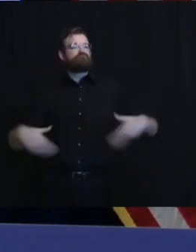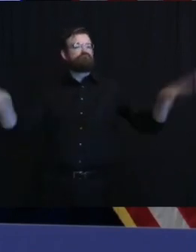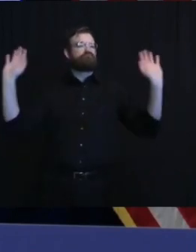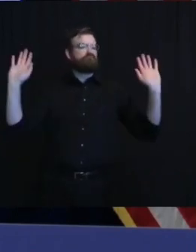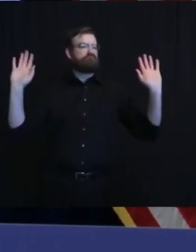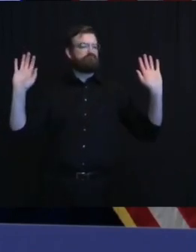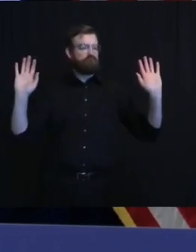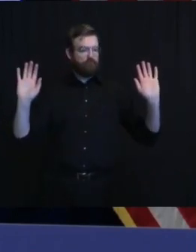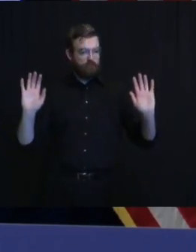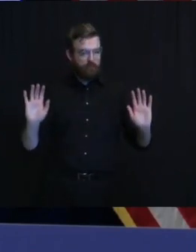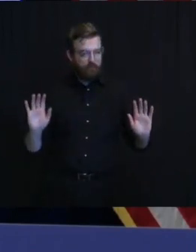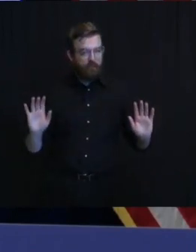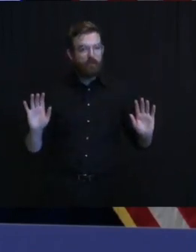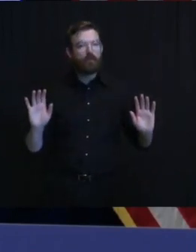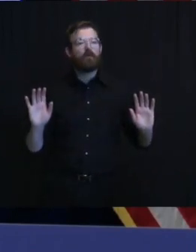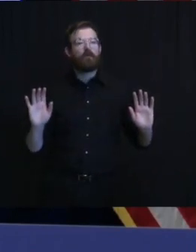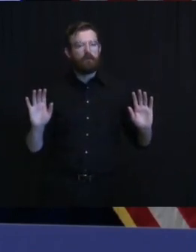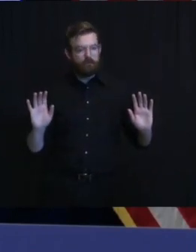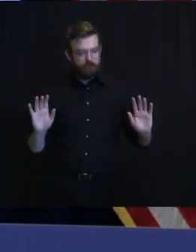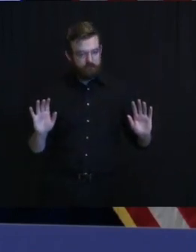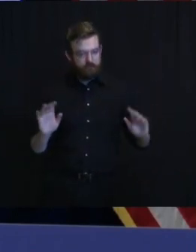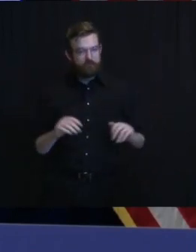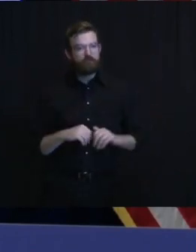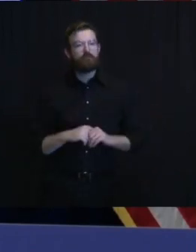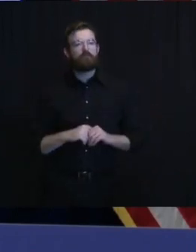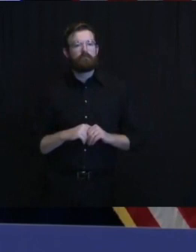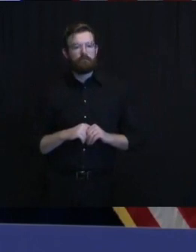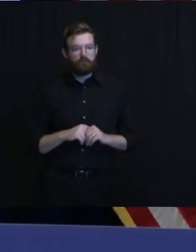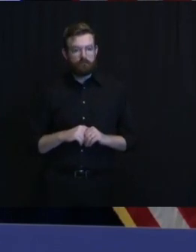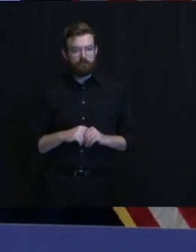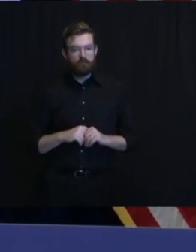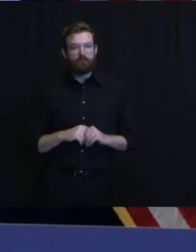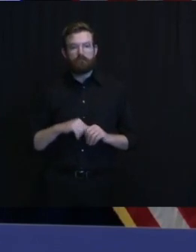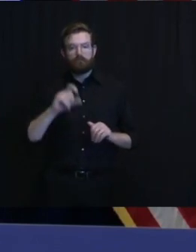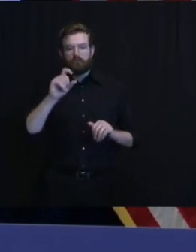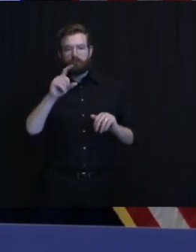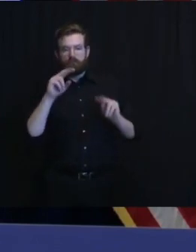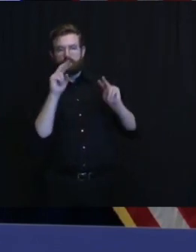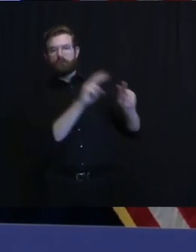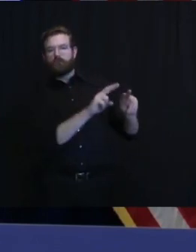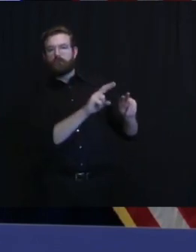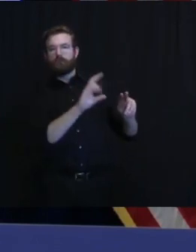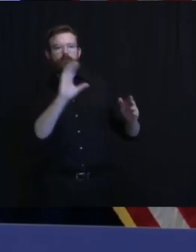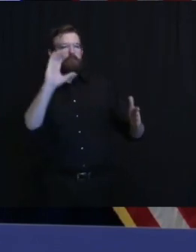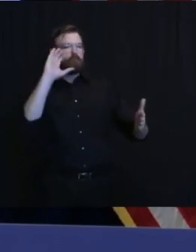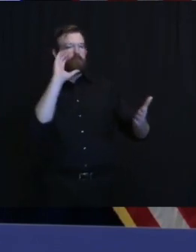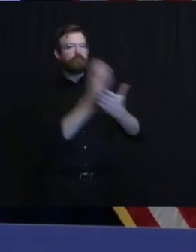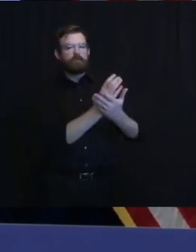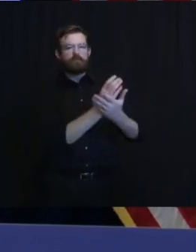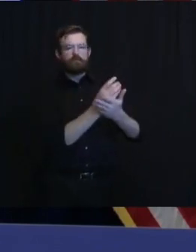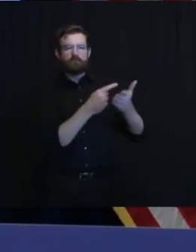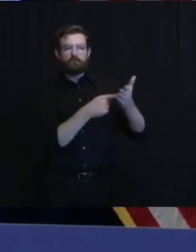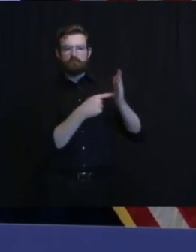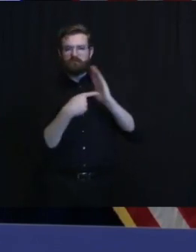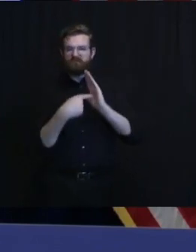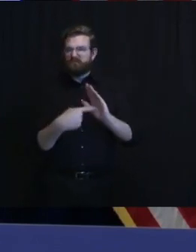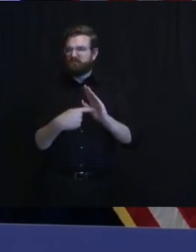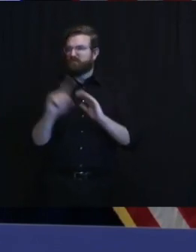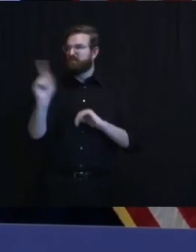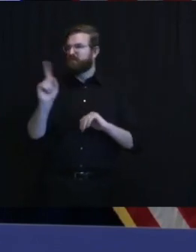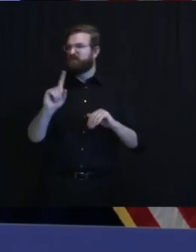currently have outbreaks, beginning next week, only facilities that currently have active outbreaks will be listed on the